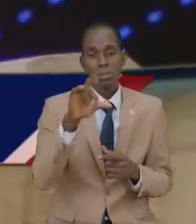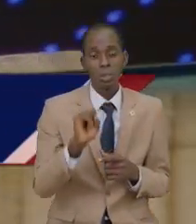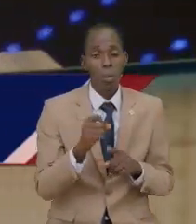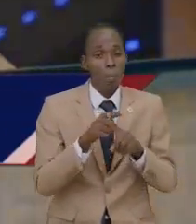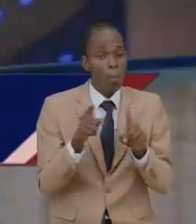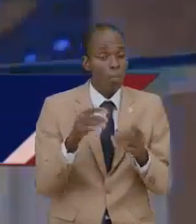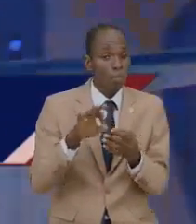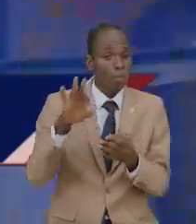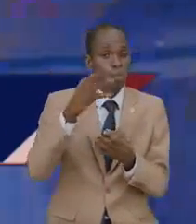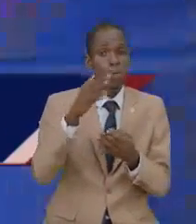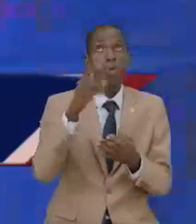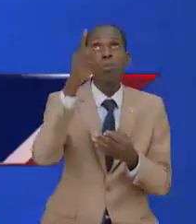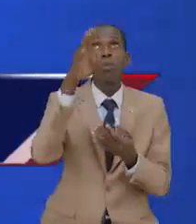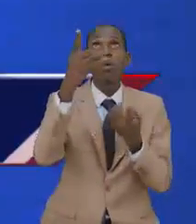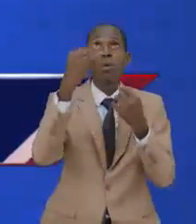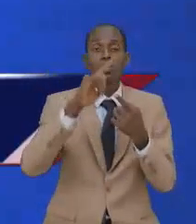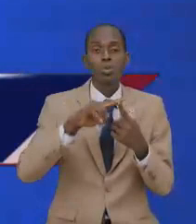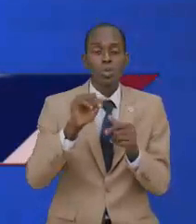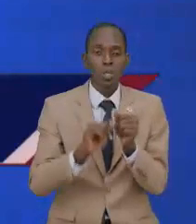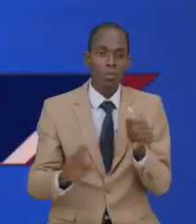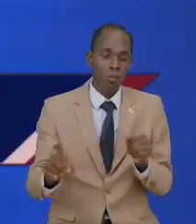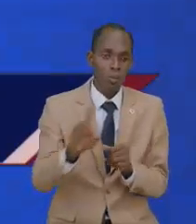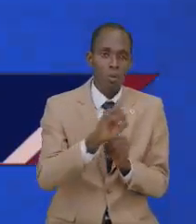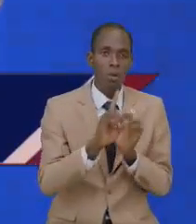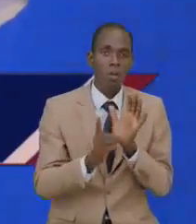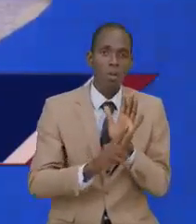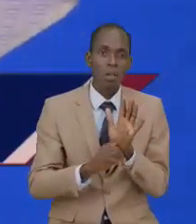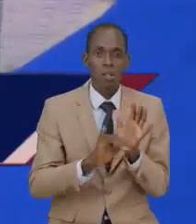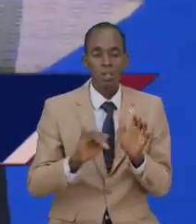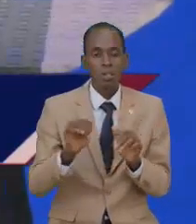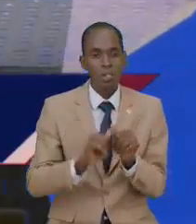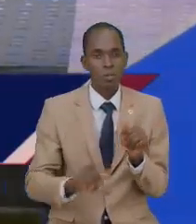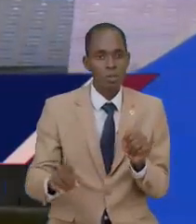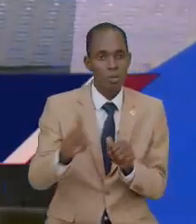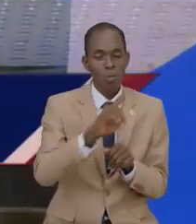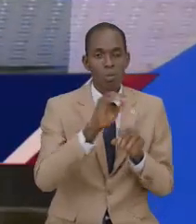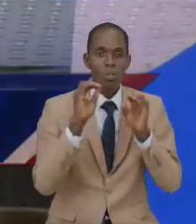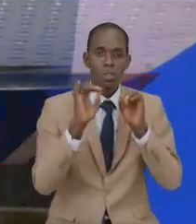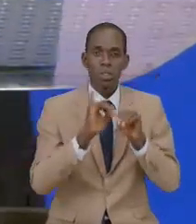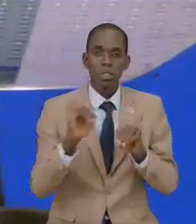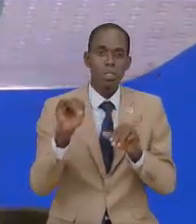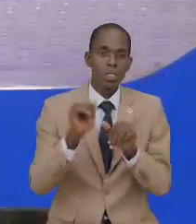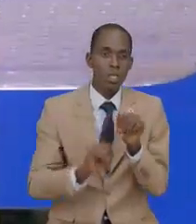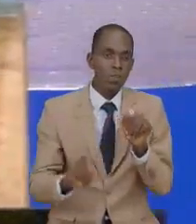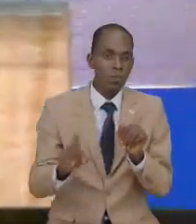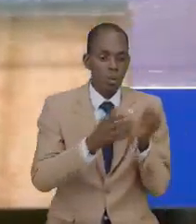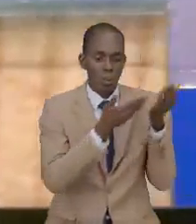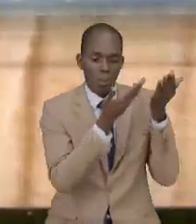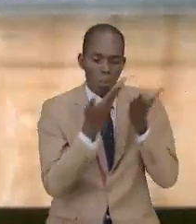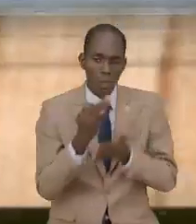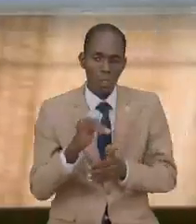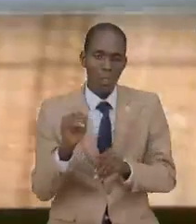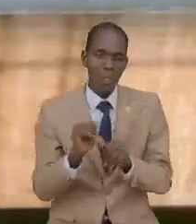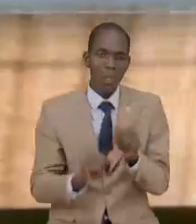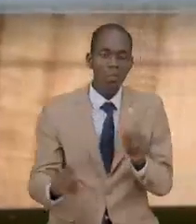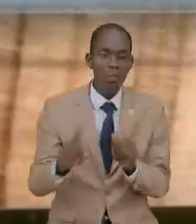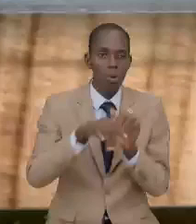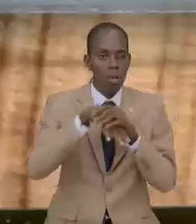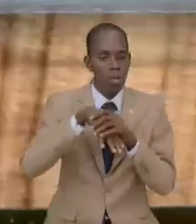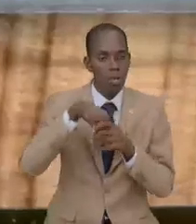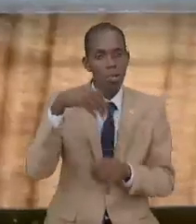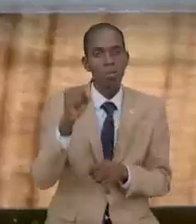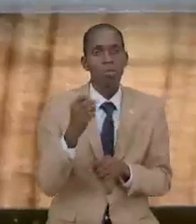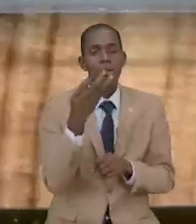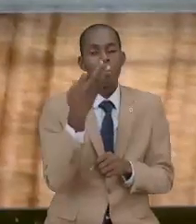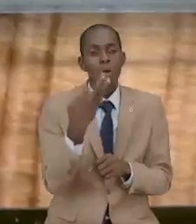everyone, alerting everyone, teaching everyone, bringing everyone out